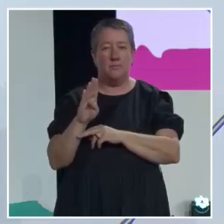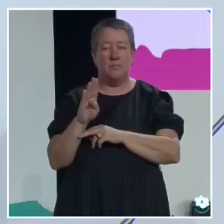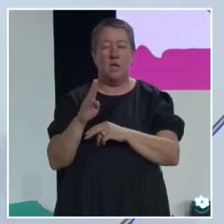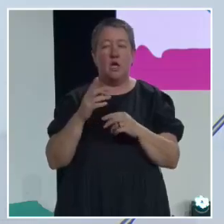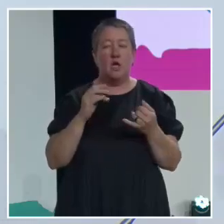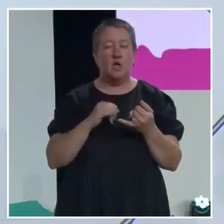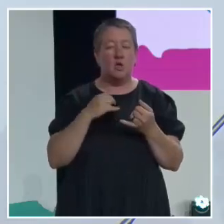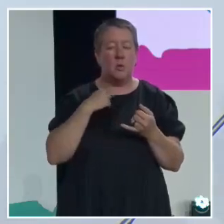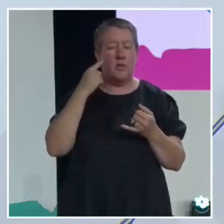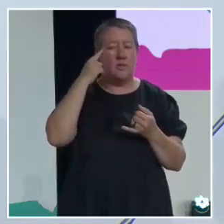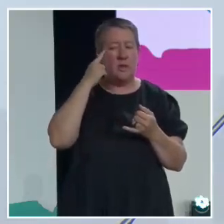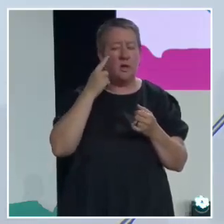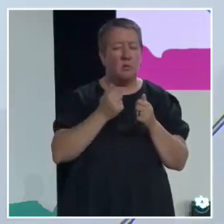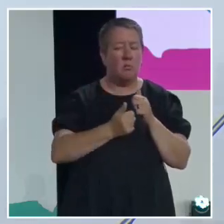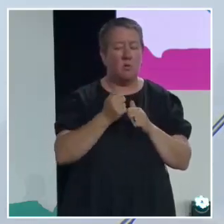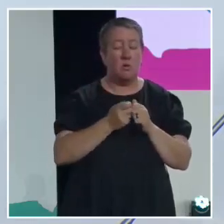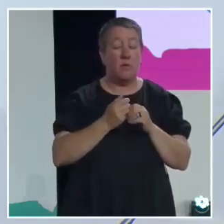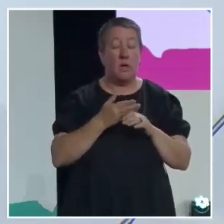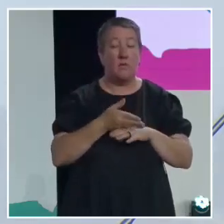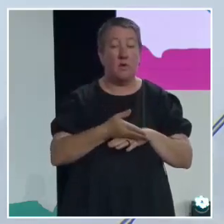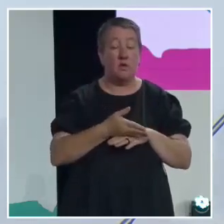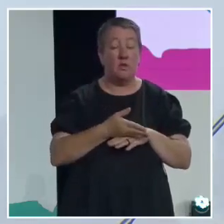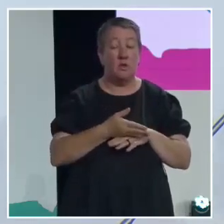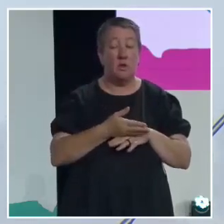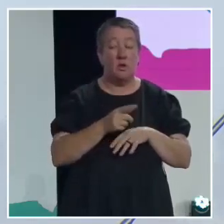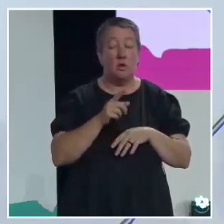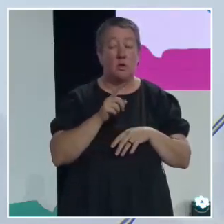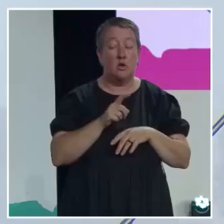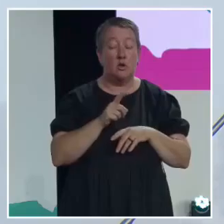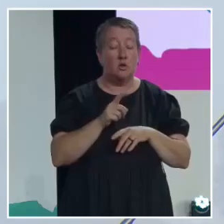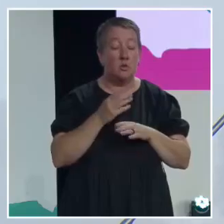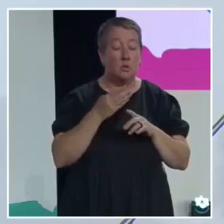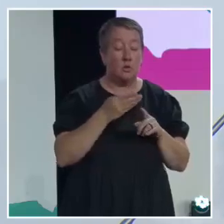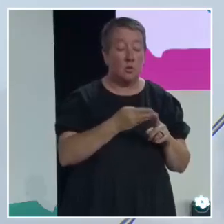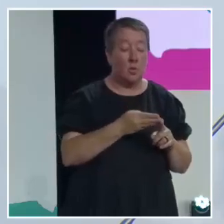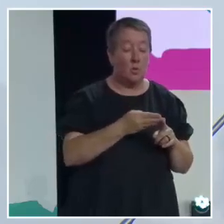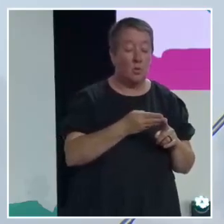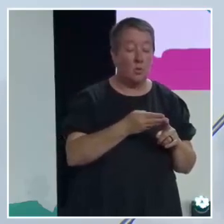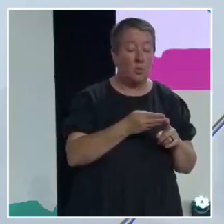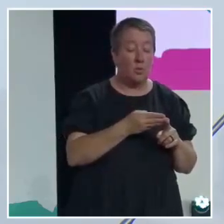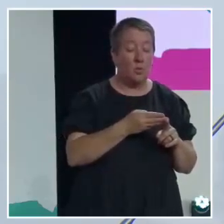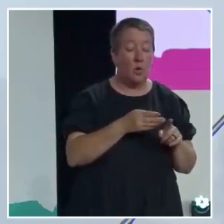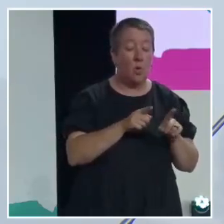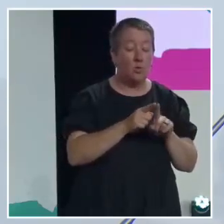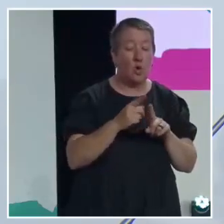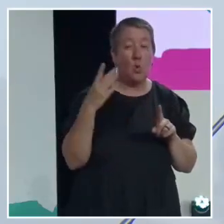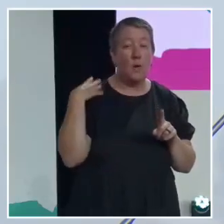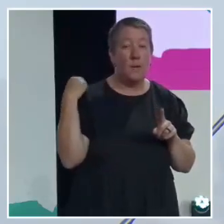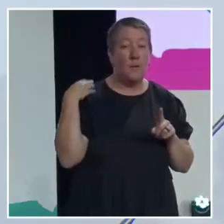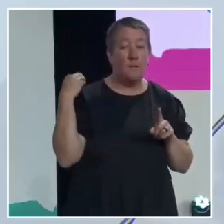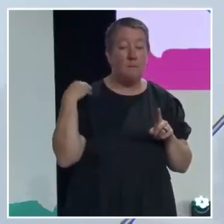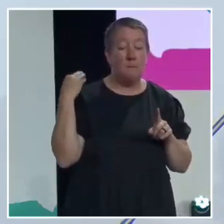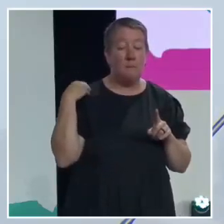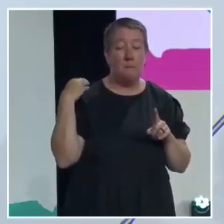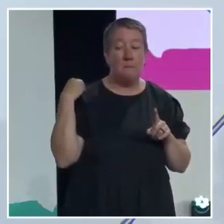think most of the effort should go to making these PDBs and also this Ministry of Finance more transparent. So